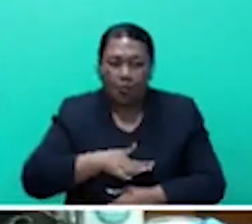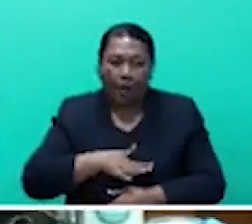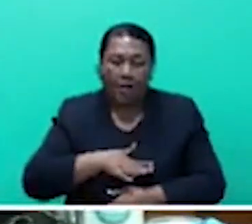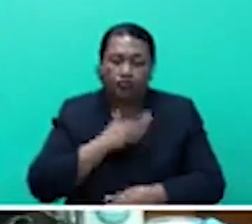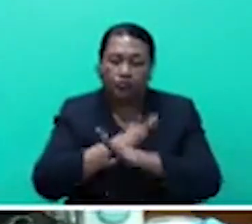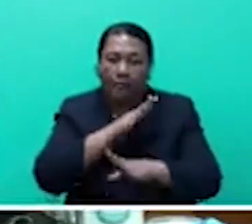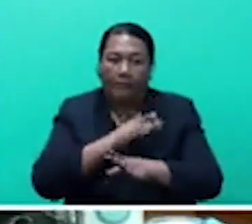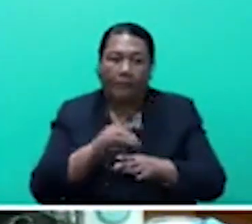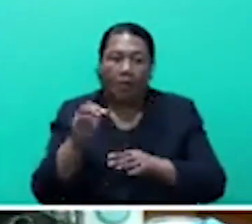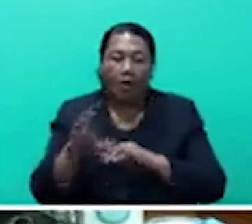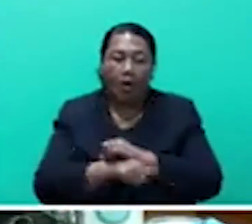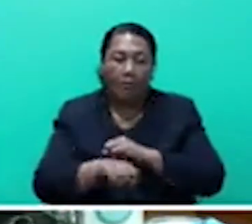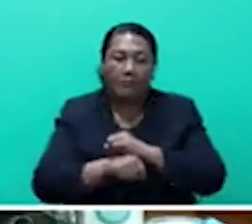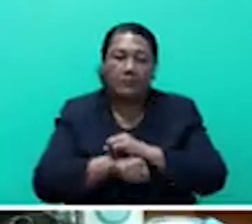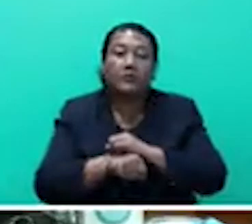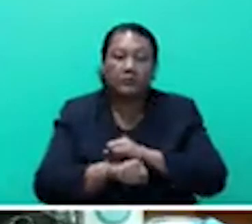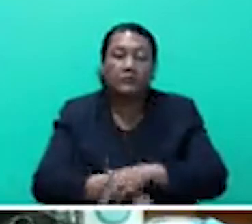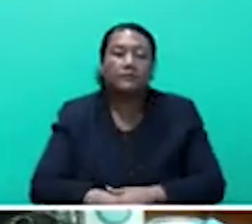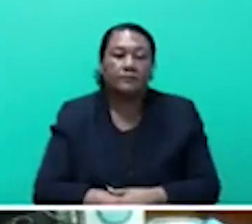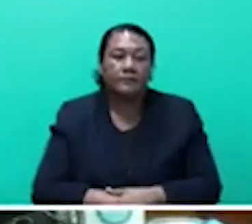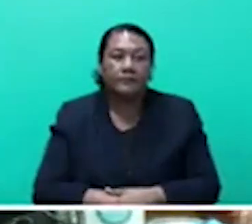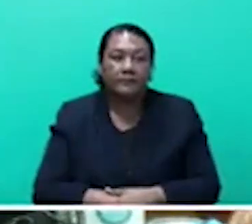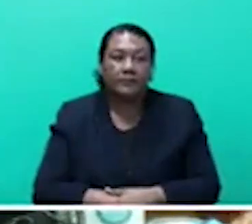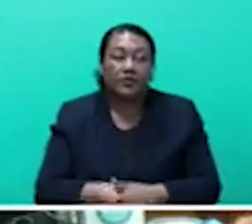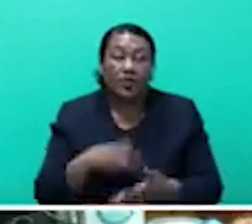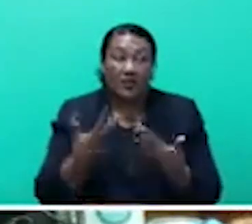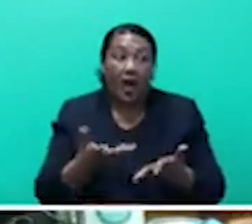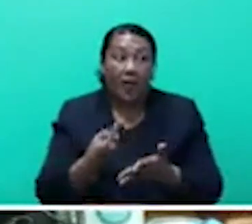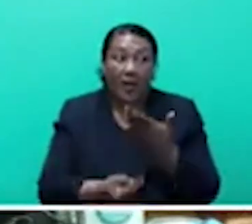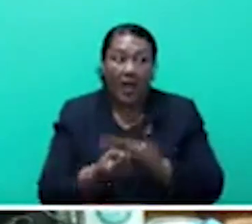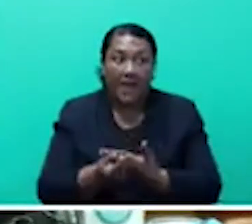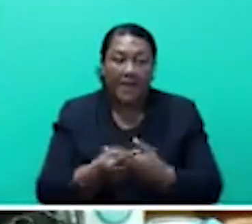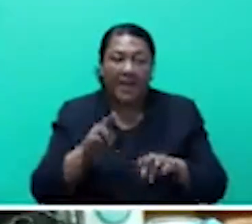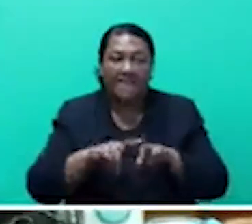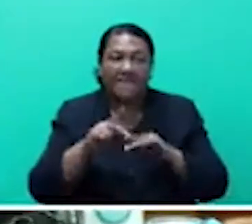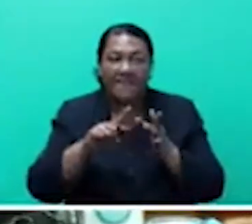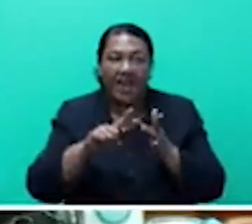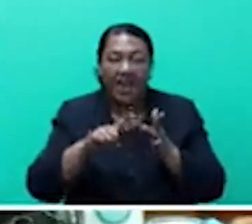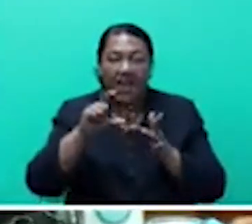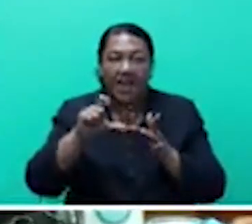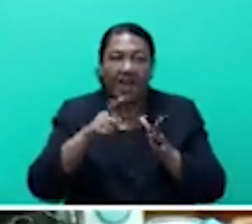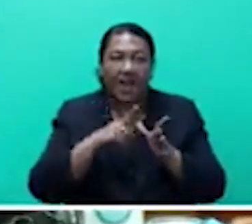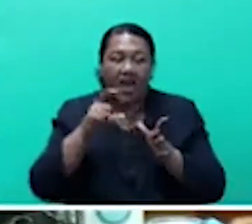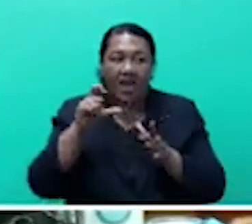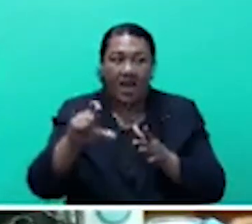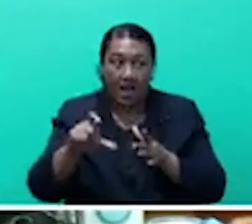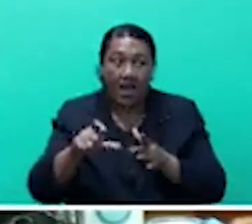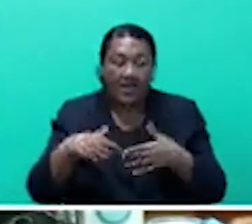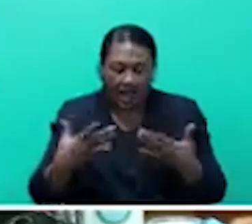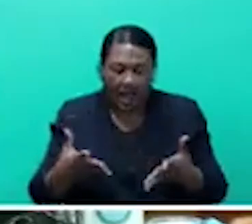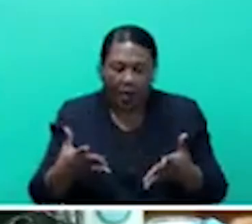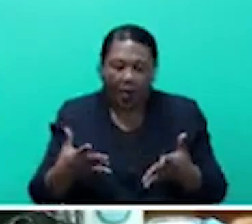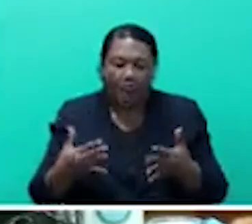previous government. So now what happens is when cases are brought in from FICAC, it's equally shared amongst all